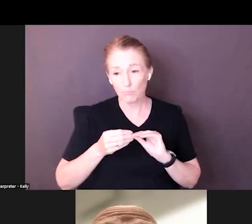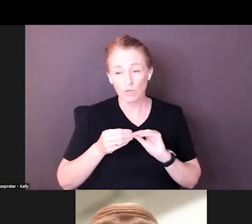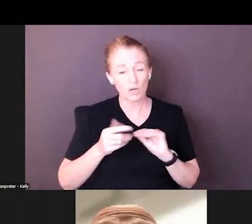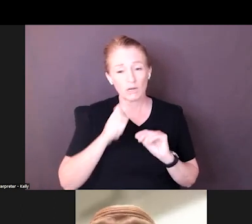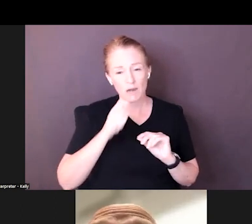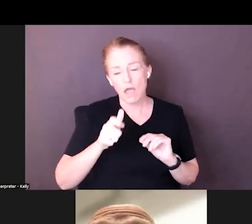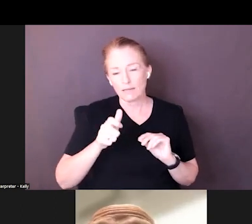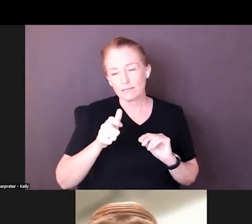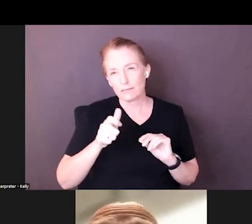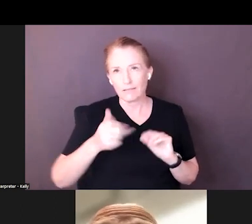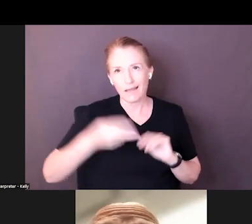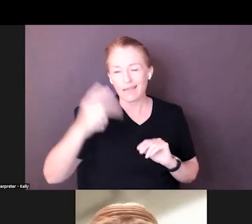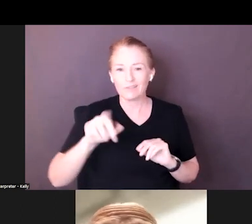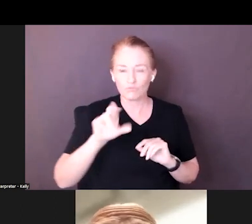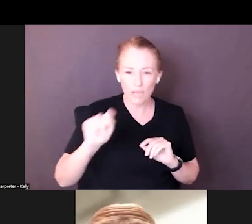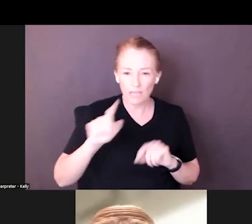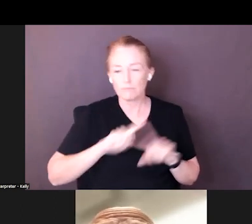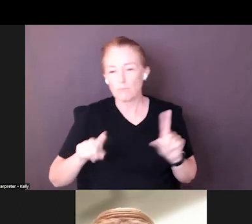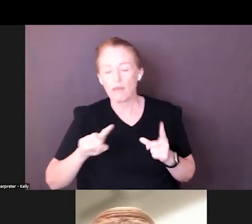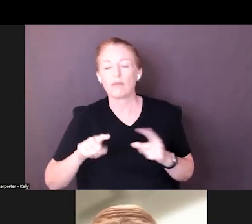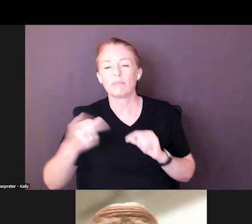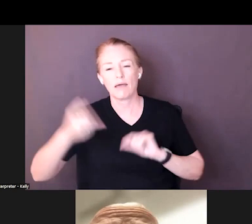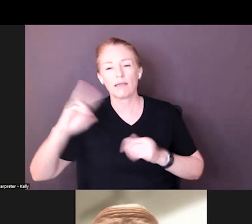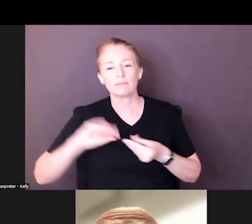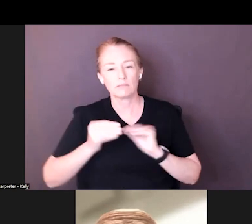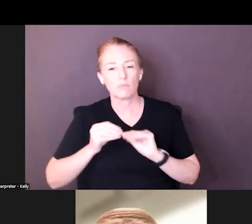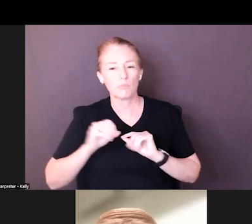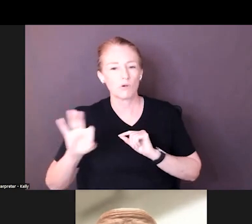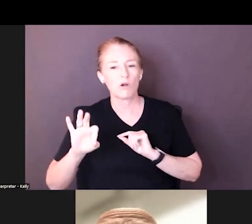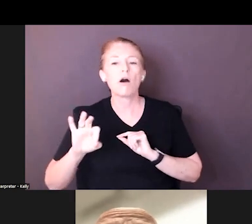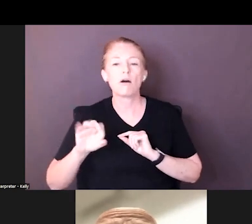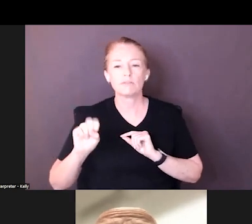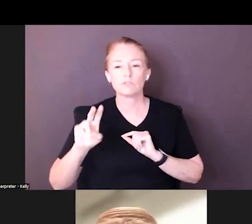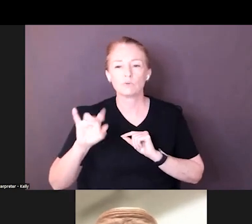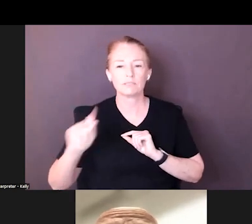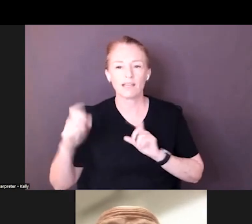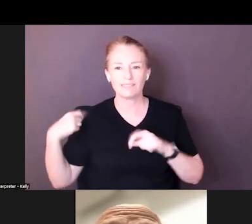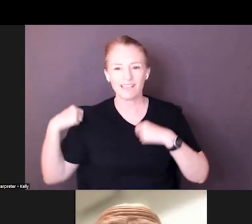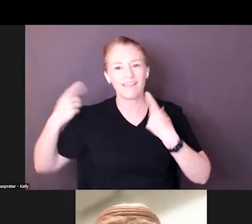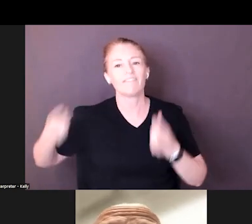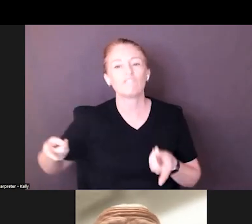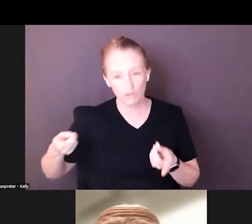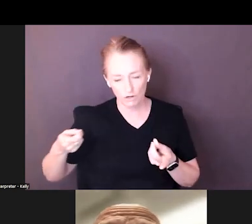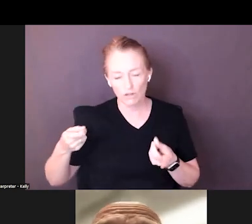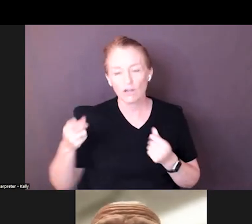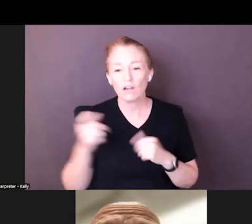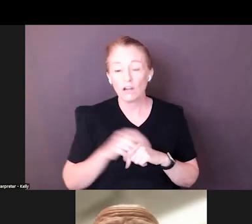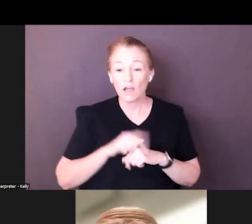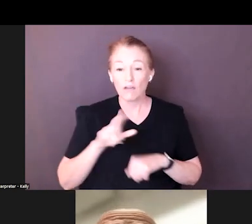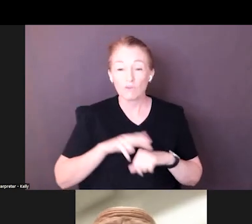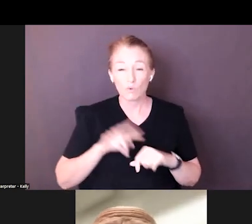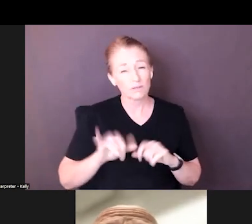the highest rate, but the highest number of suicides ever. While that, of course, is